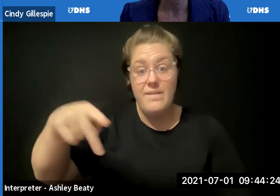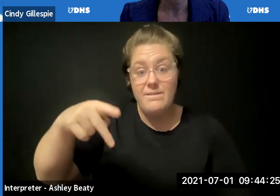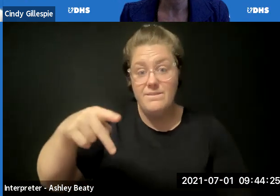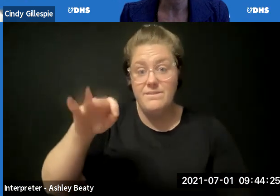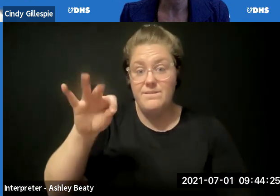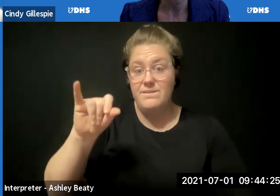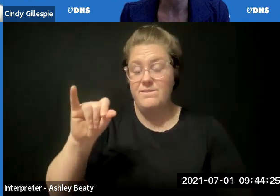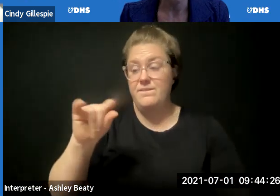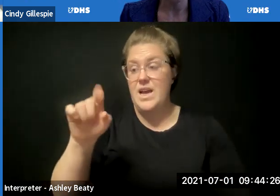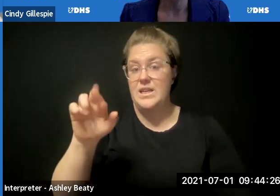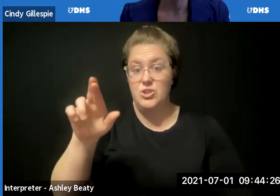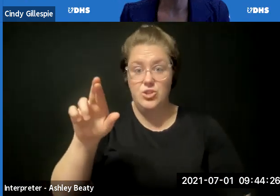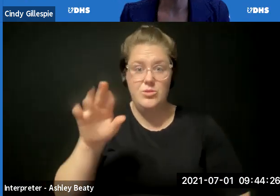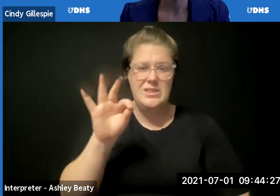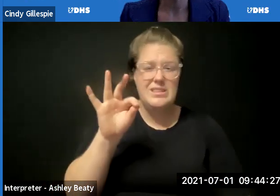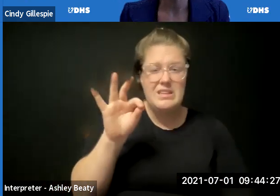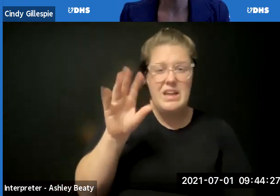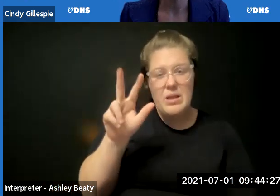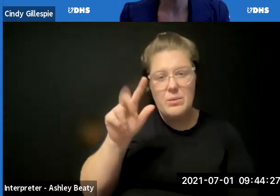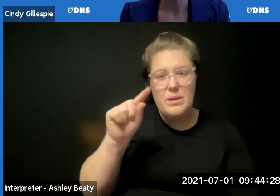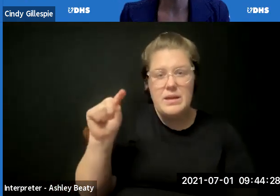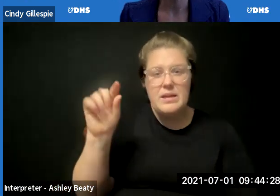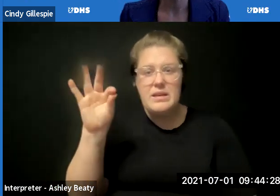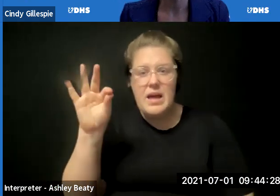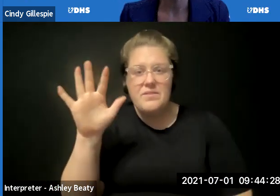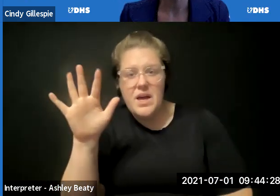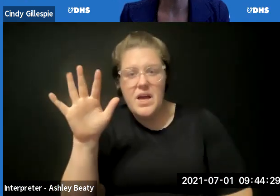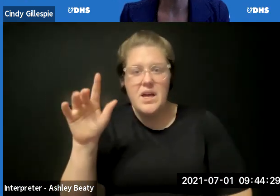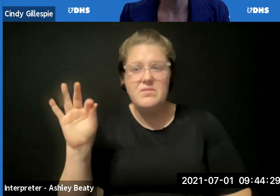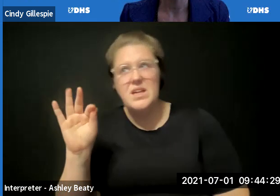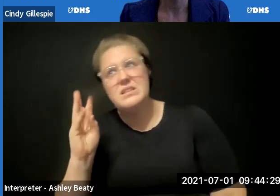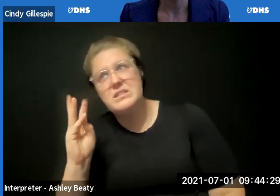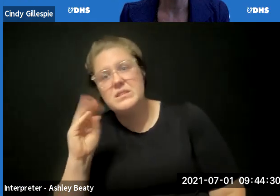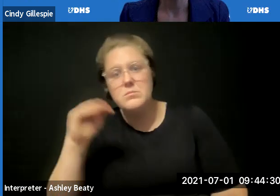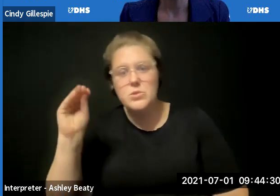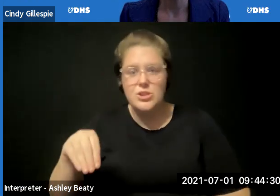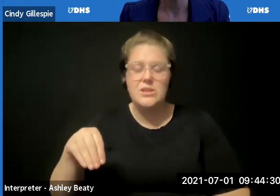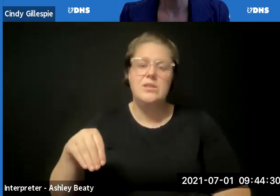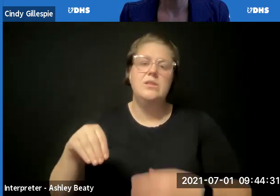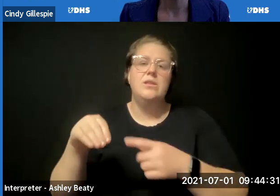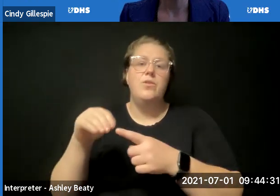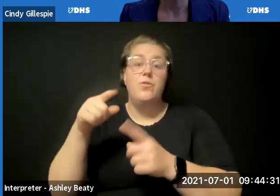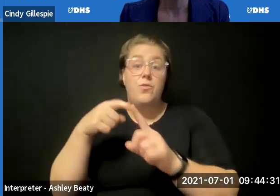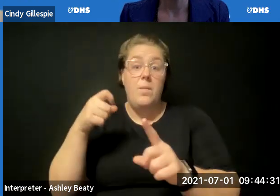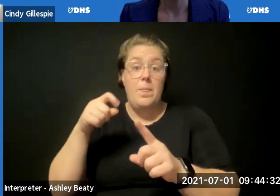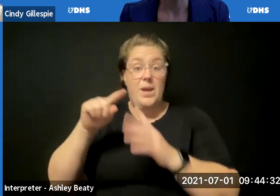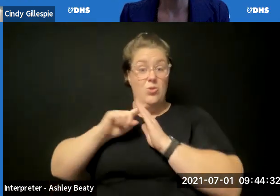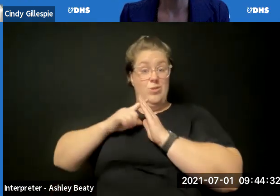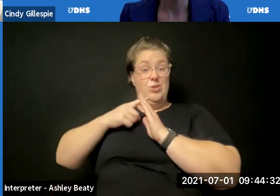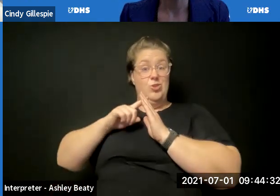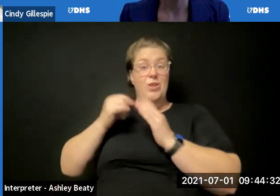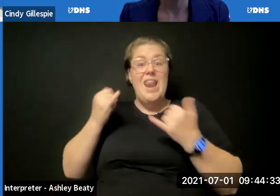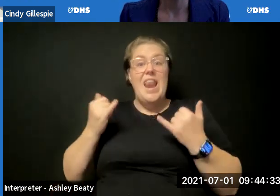know, 93 to 95 to 96% effective against the original. You may see it drop down to 82